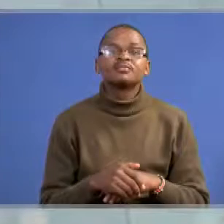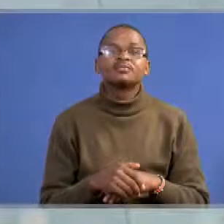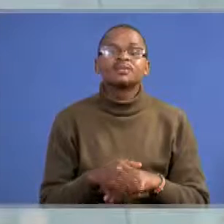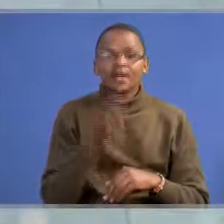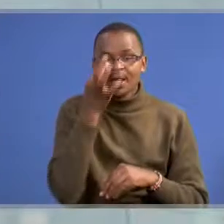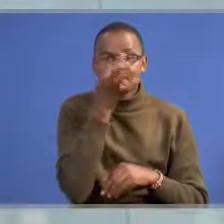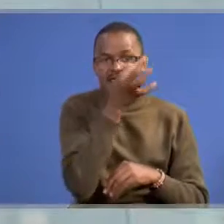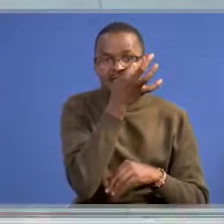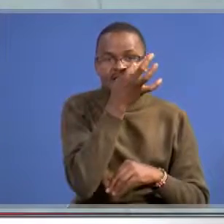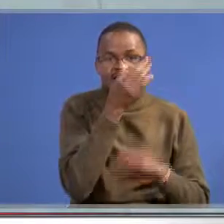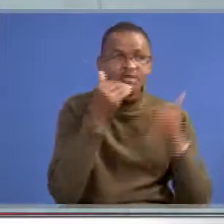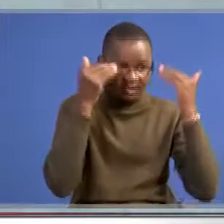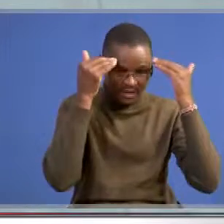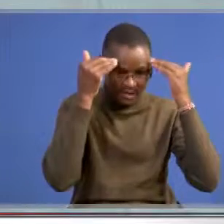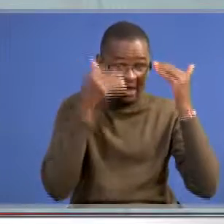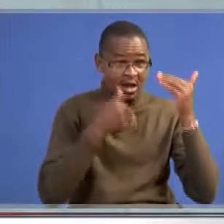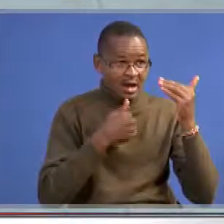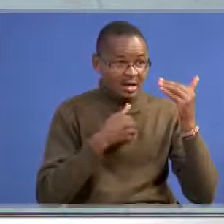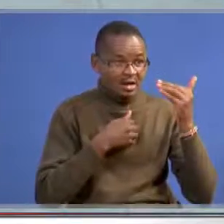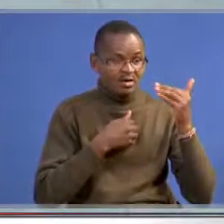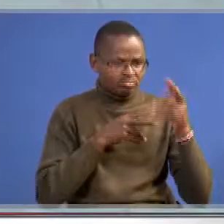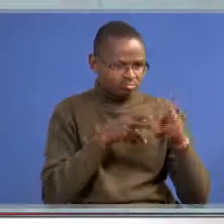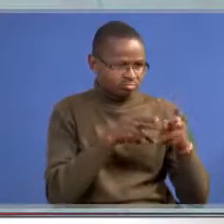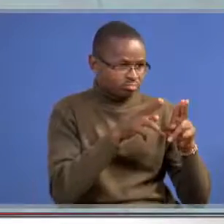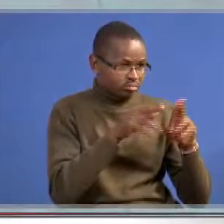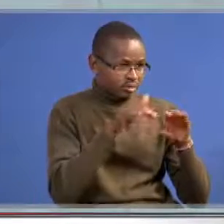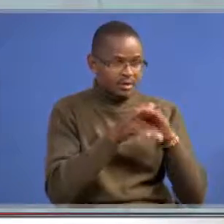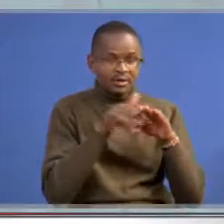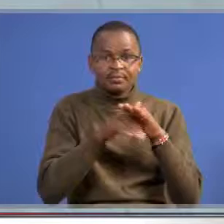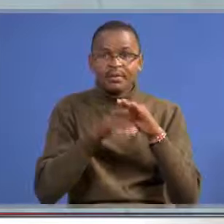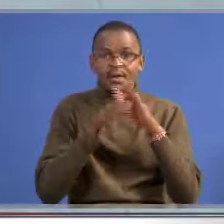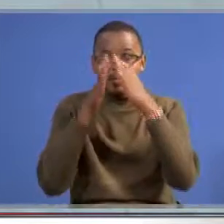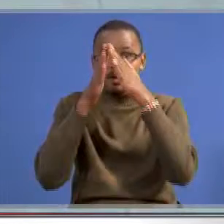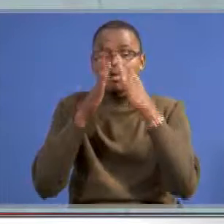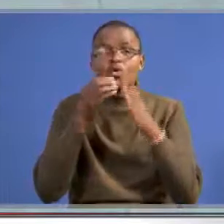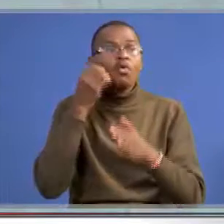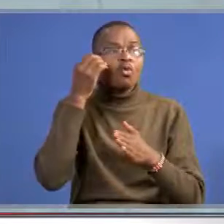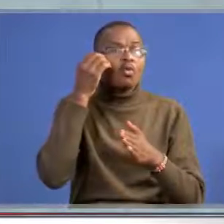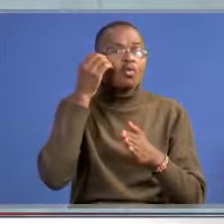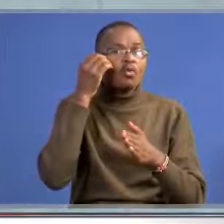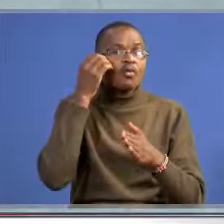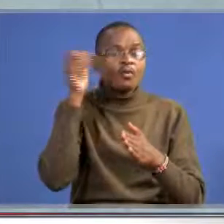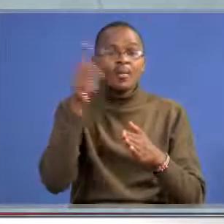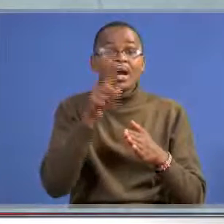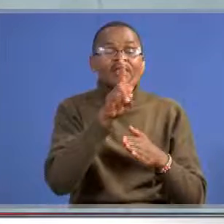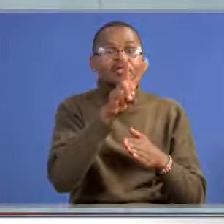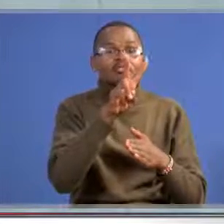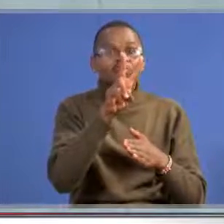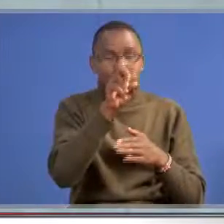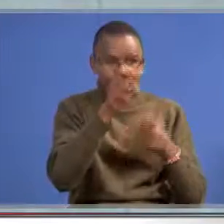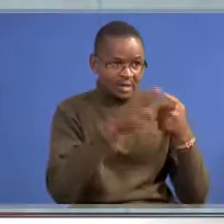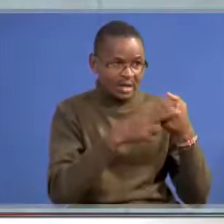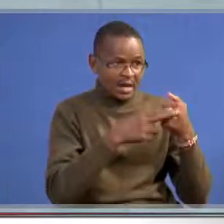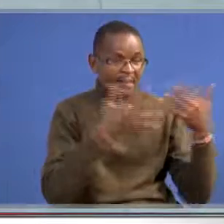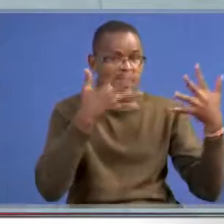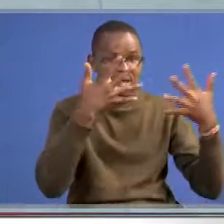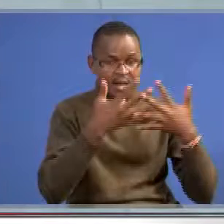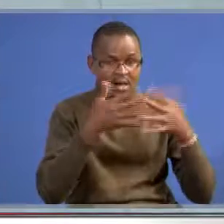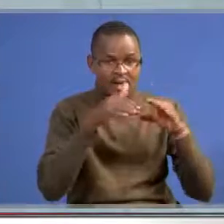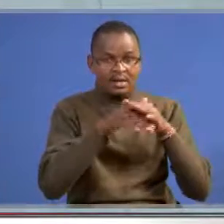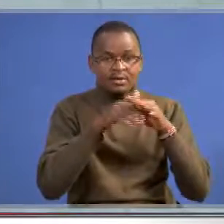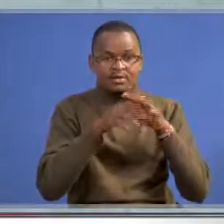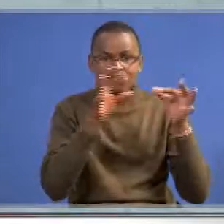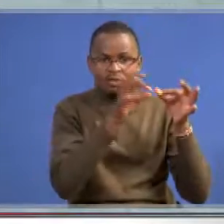A Nyeri magistrate whose lawyer husband was shot dead in their Porsche Lukenya home on February 17th has been arrested